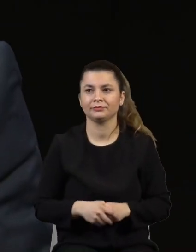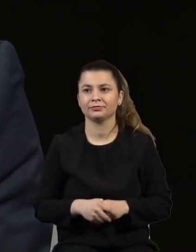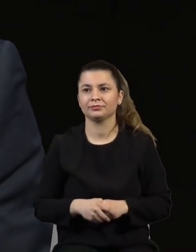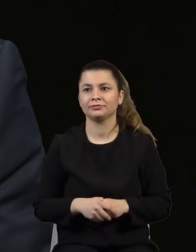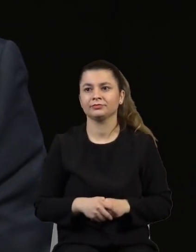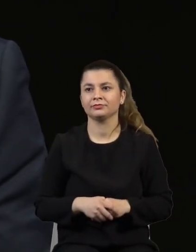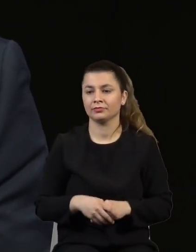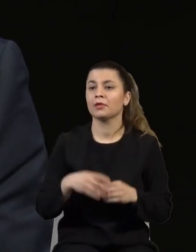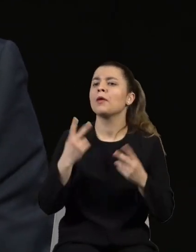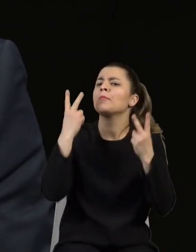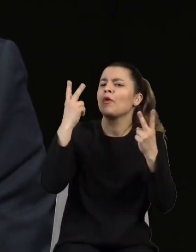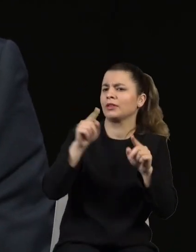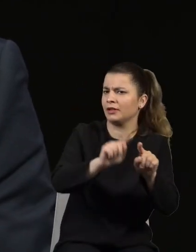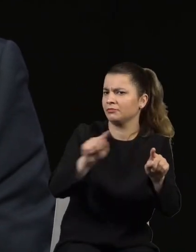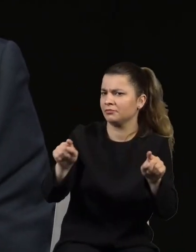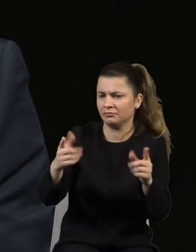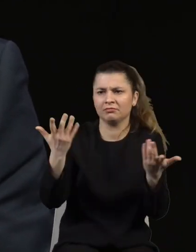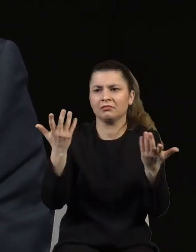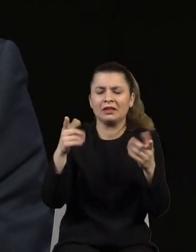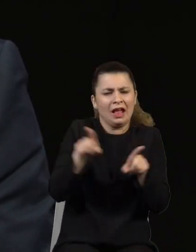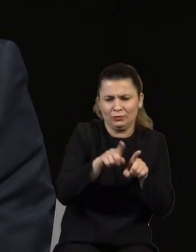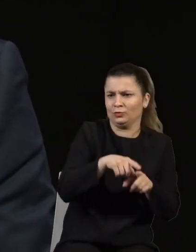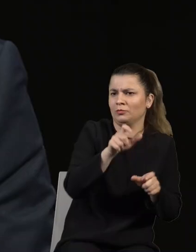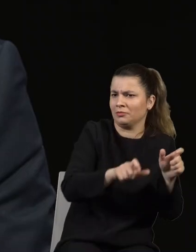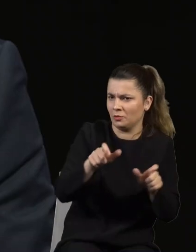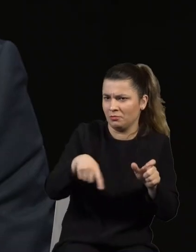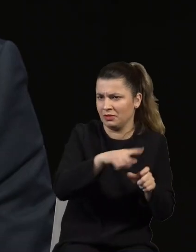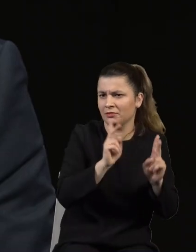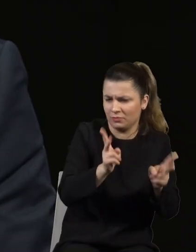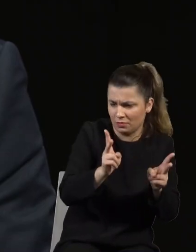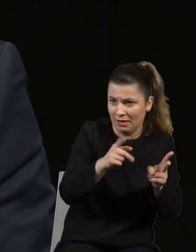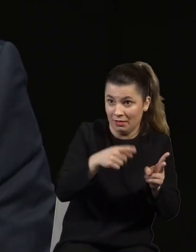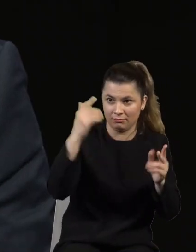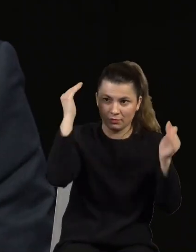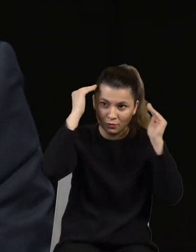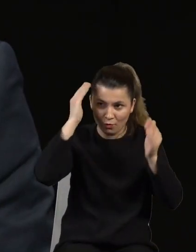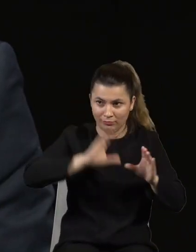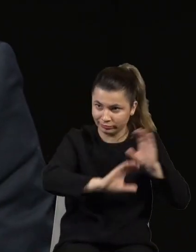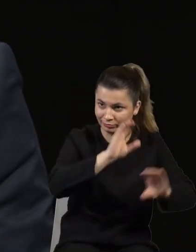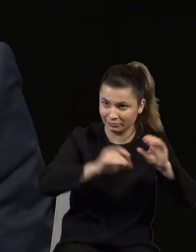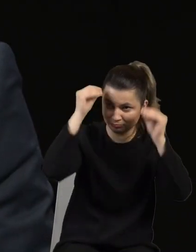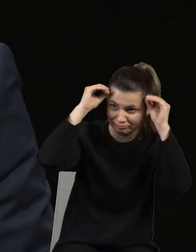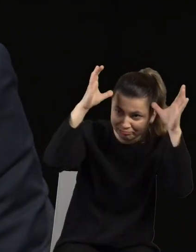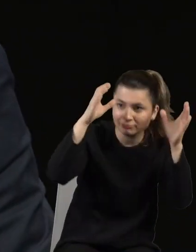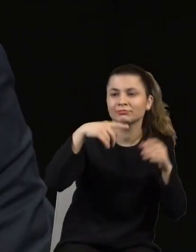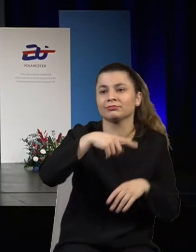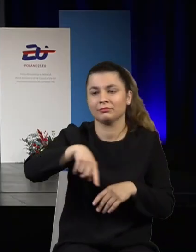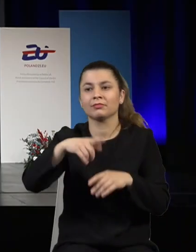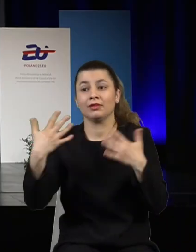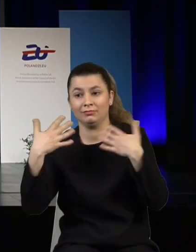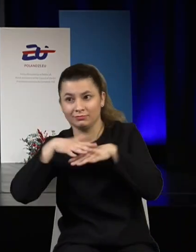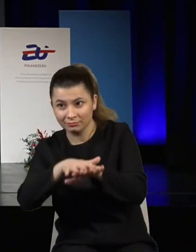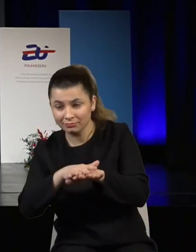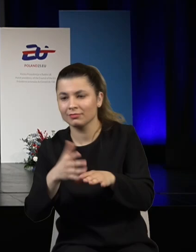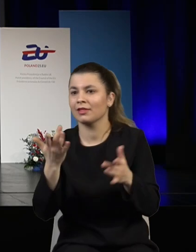society. So we need integrated approach, dialogue, cooperation and coordination, and awareness. Thank you.